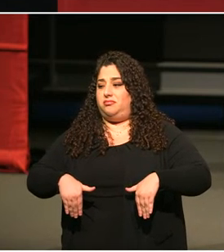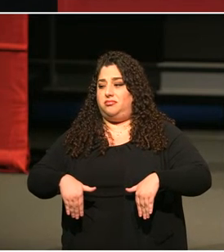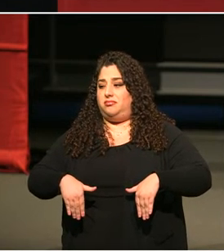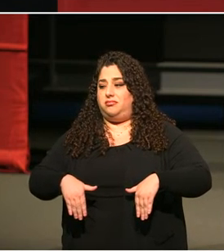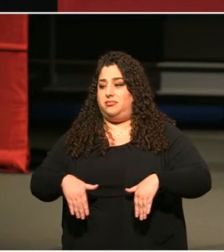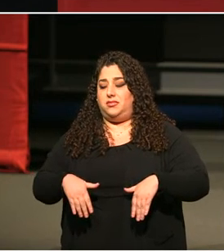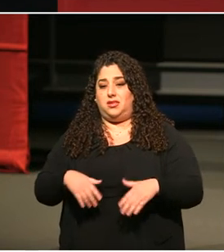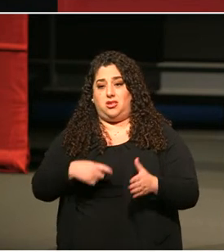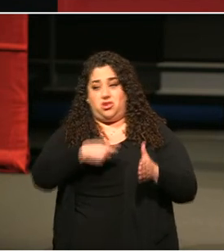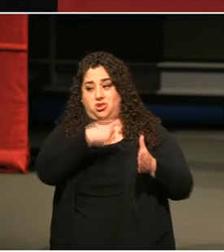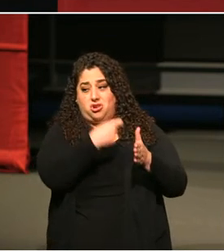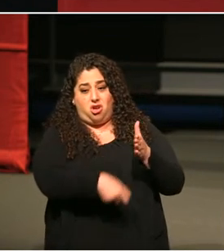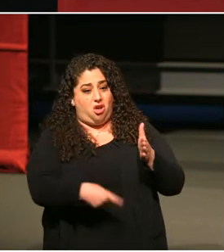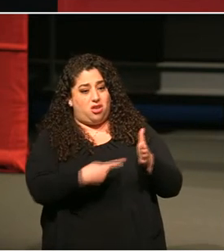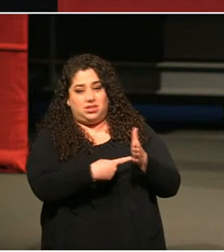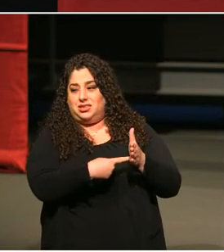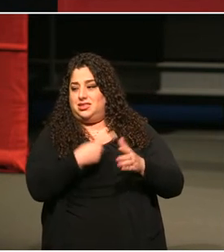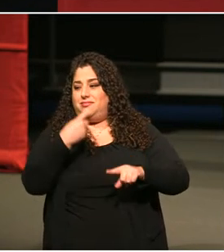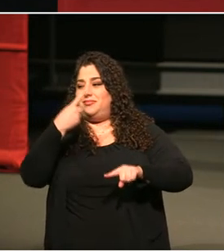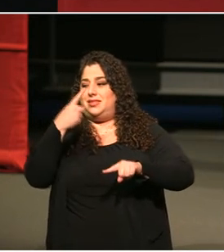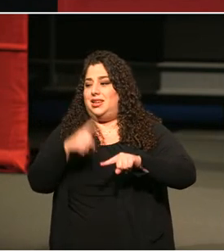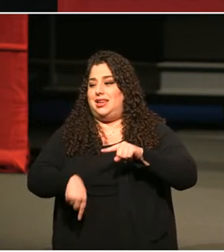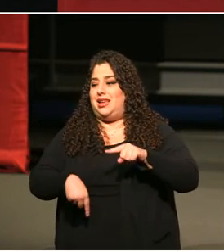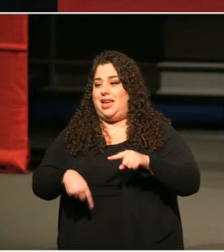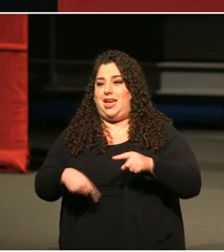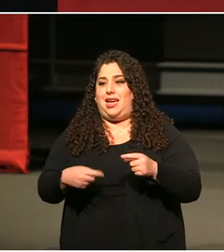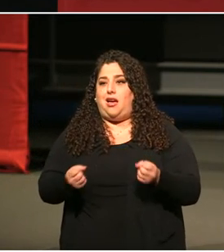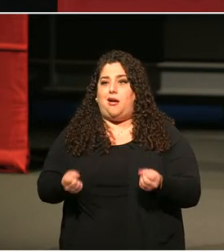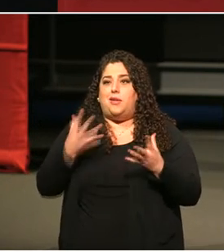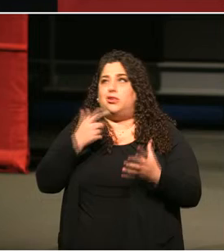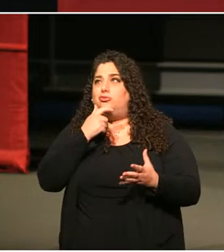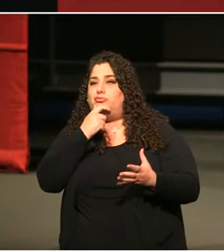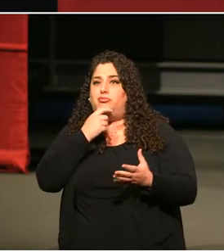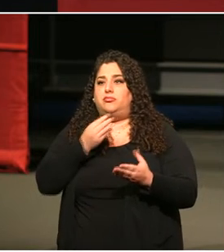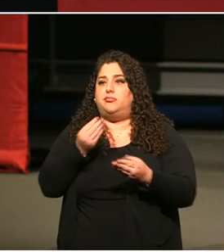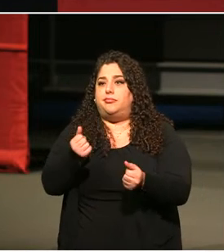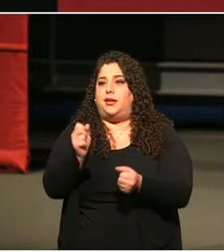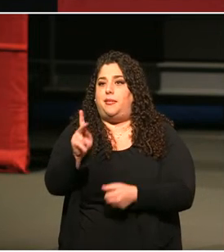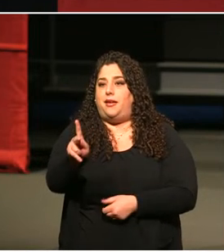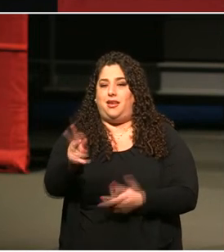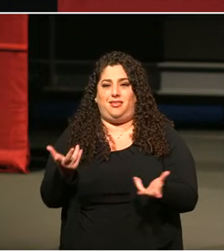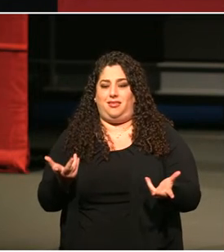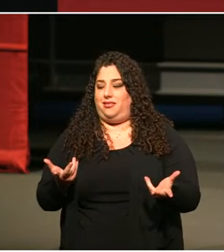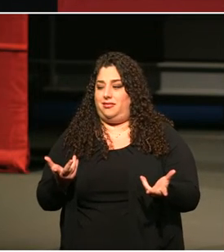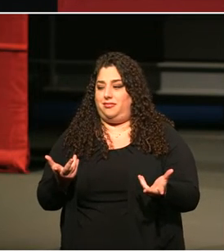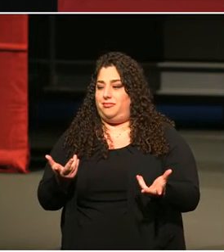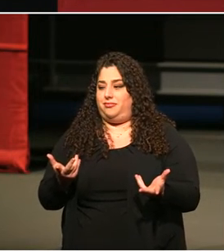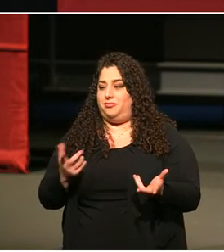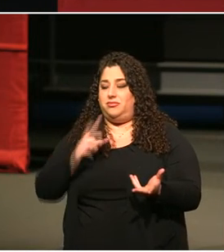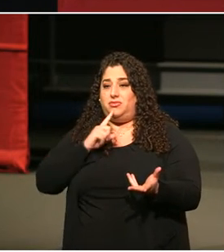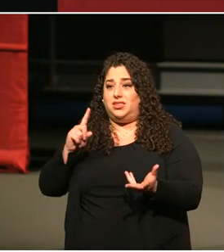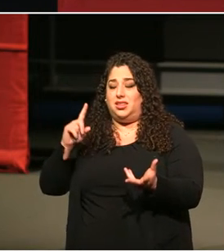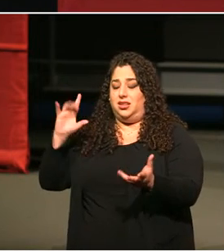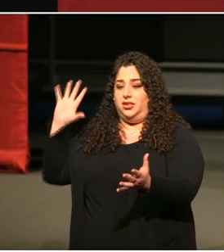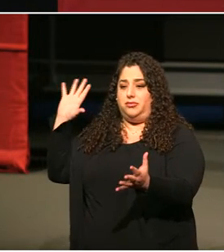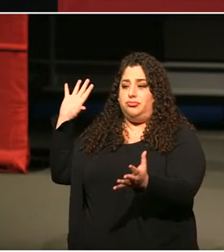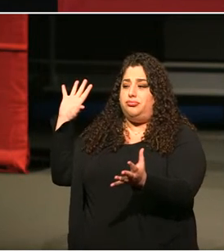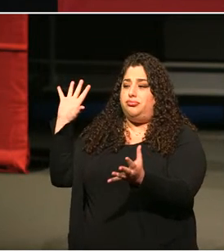showed has been unacknowledged. For this, we offer both our deepest apologies and our sincere